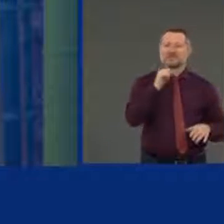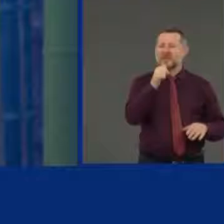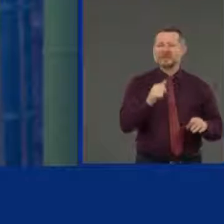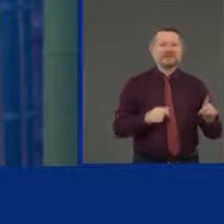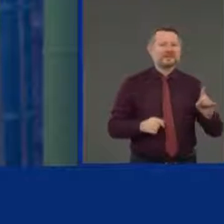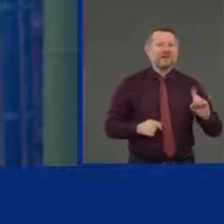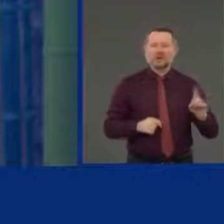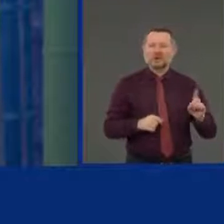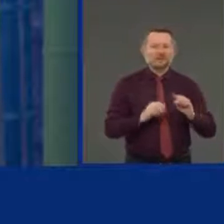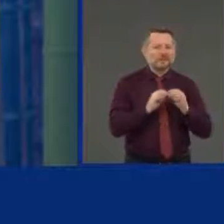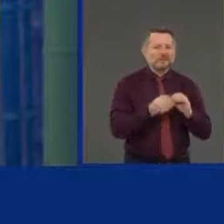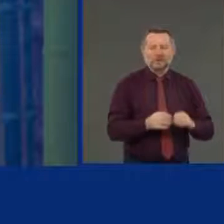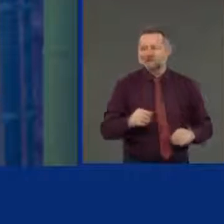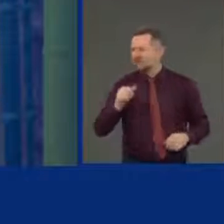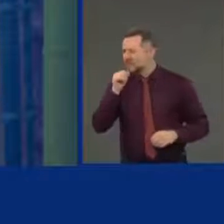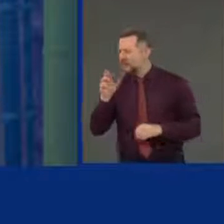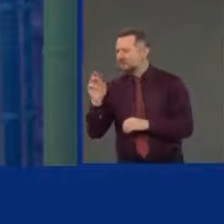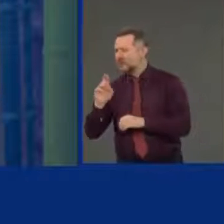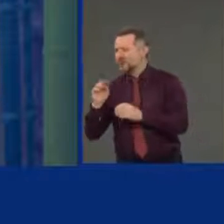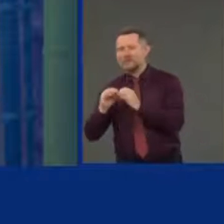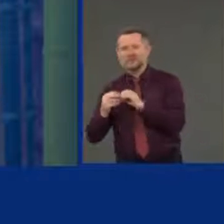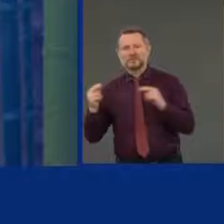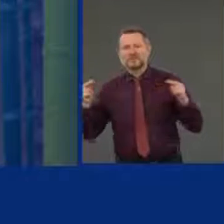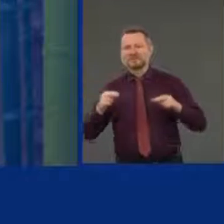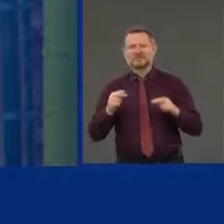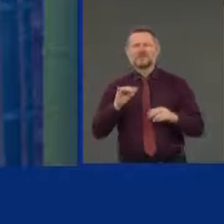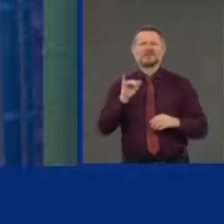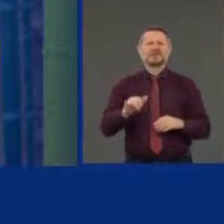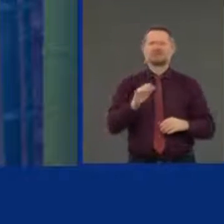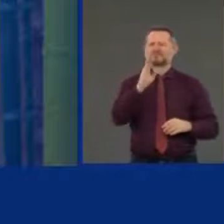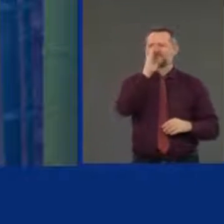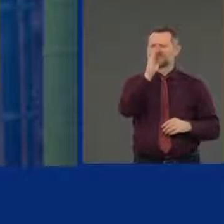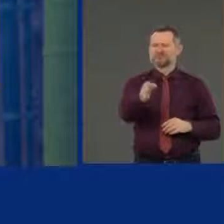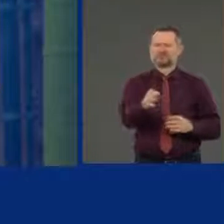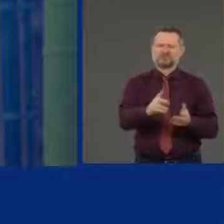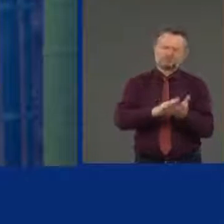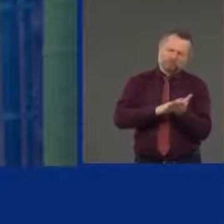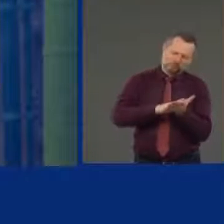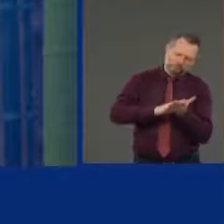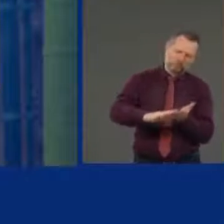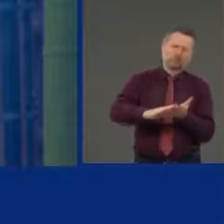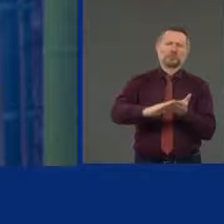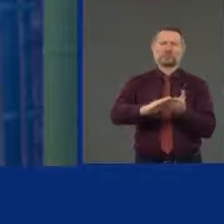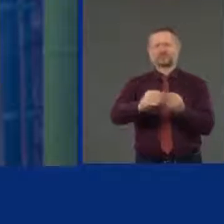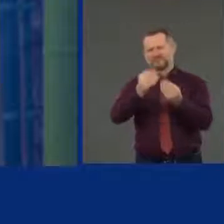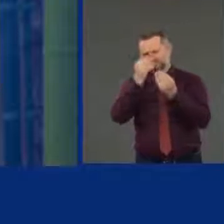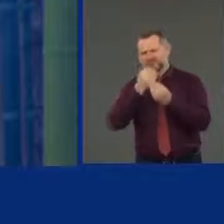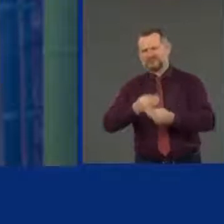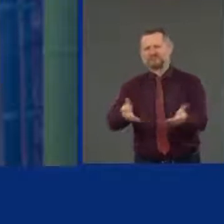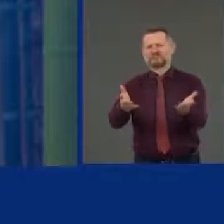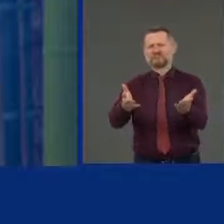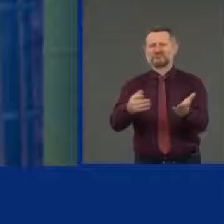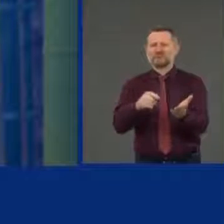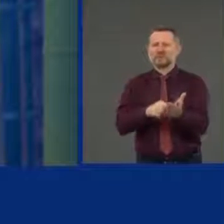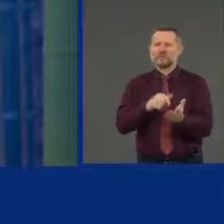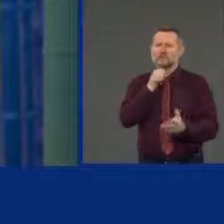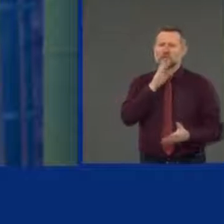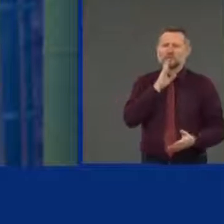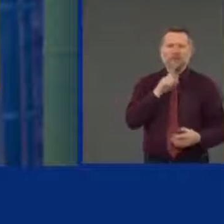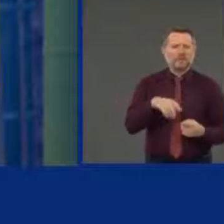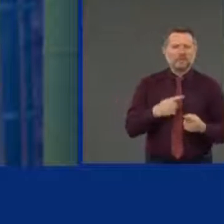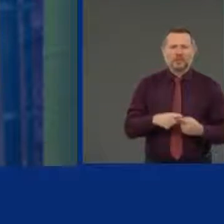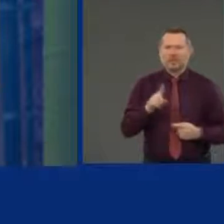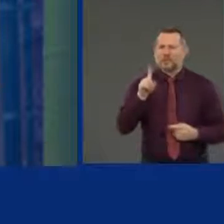Republican numbers. Those are just numbers, my friends. And we're not talking about 1,000 deaths. We're not talking